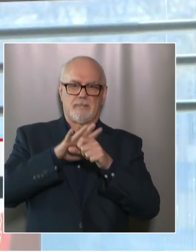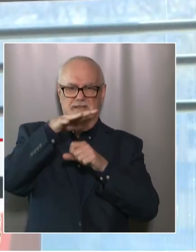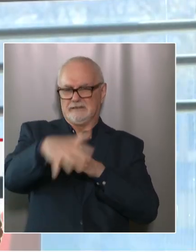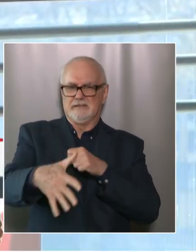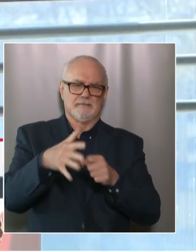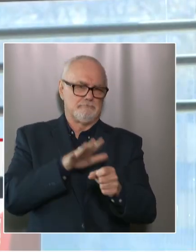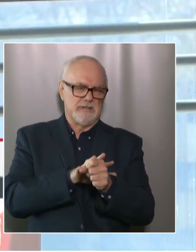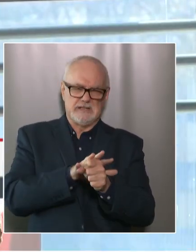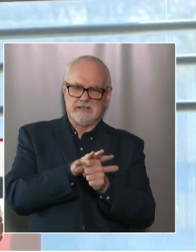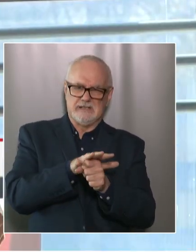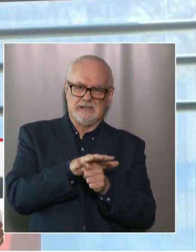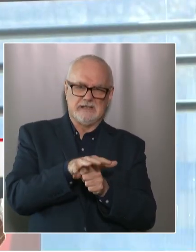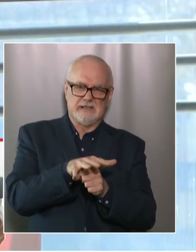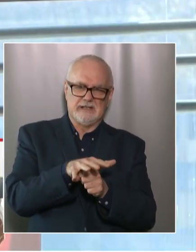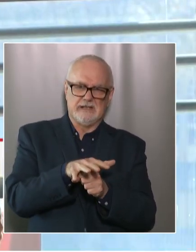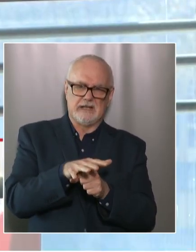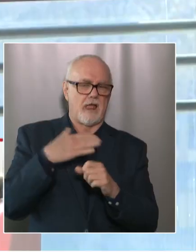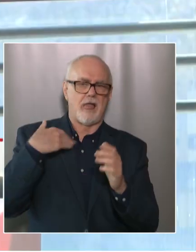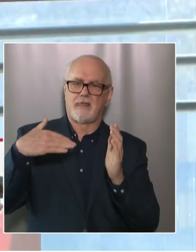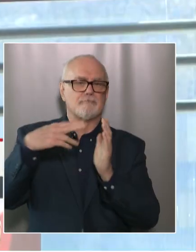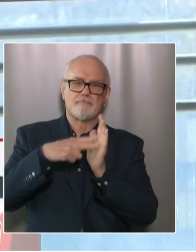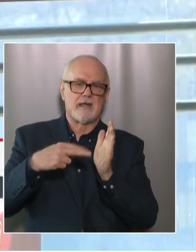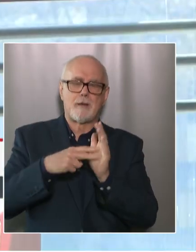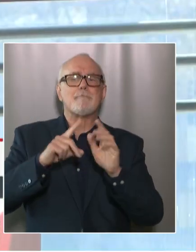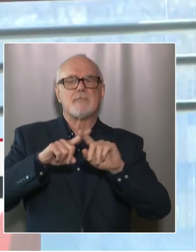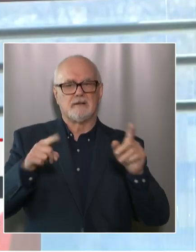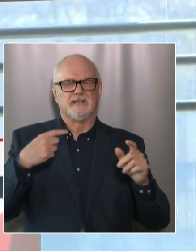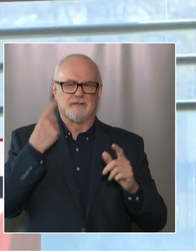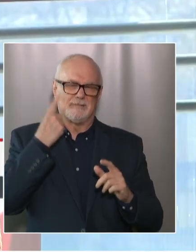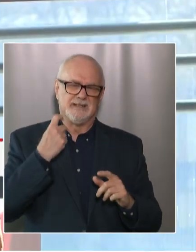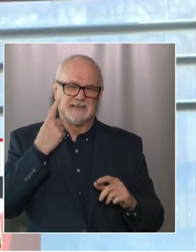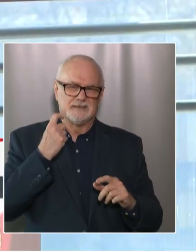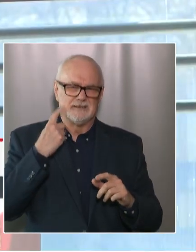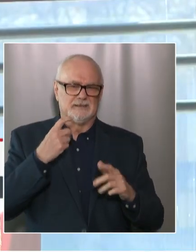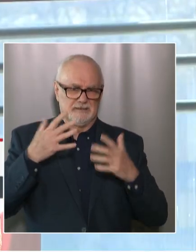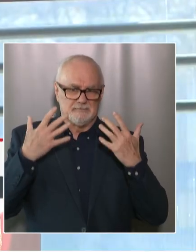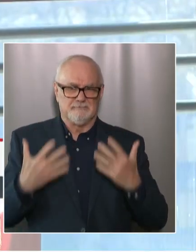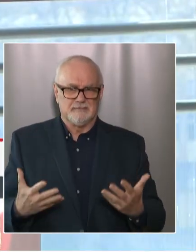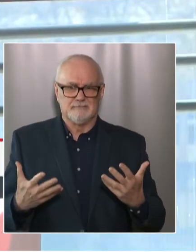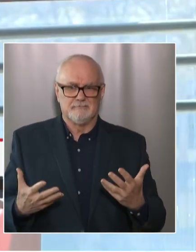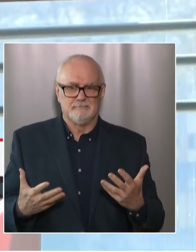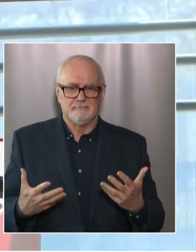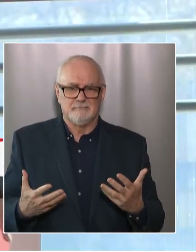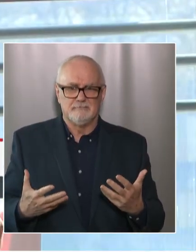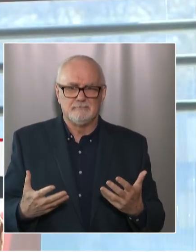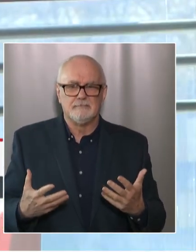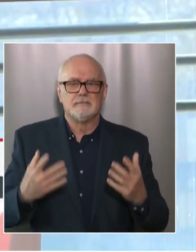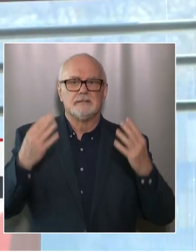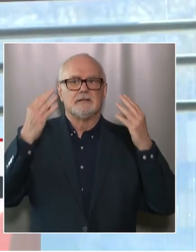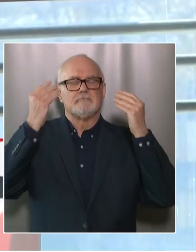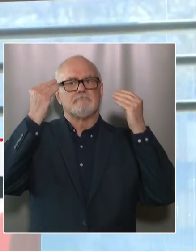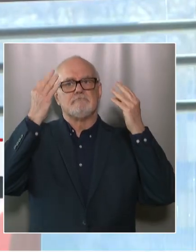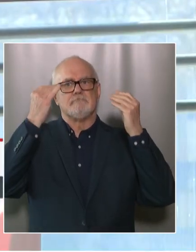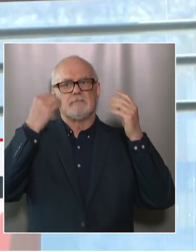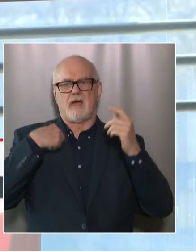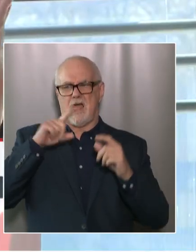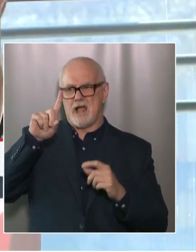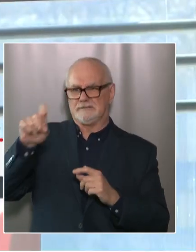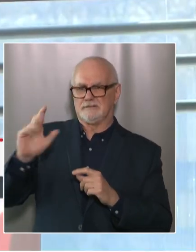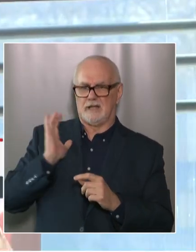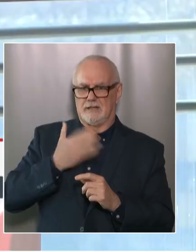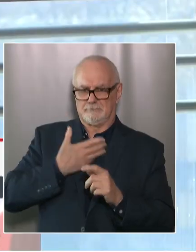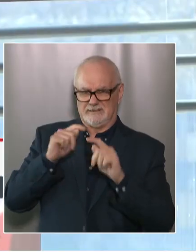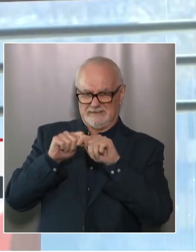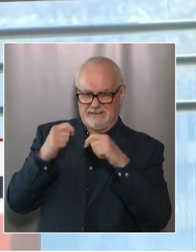has caused me recently even to ask our team, even